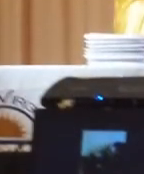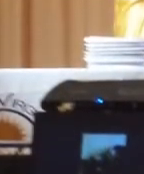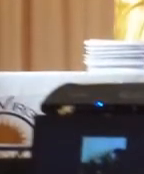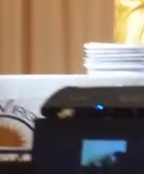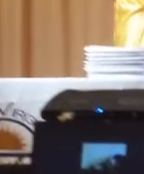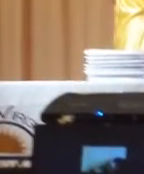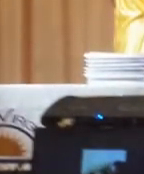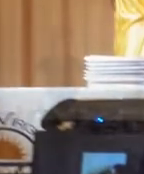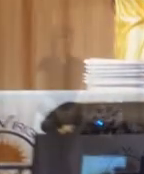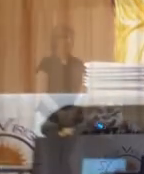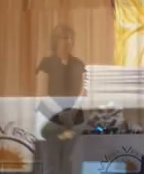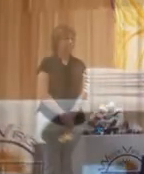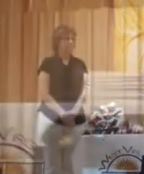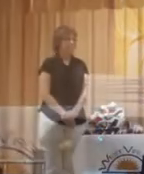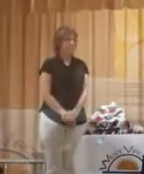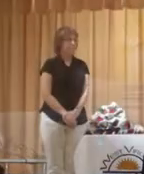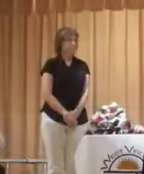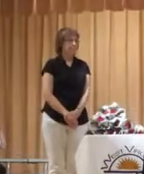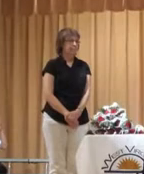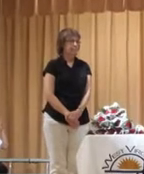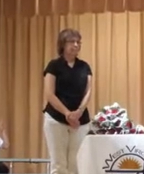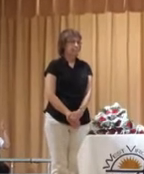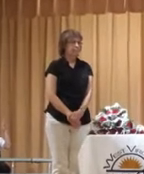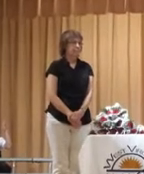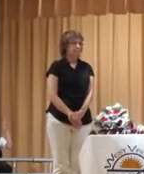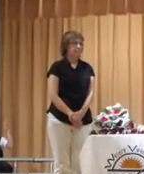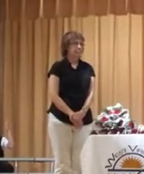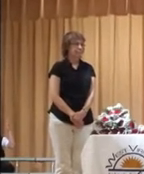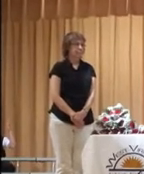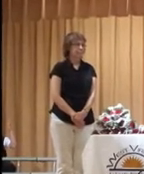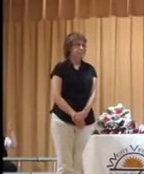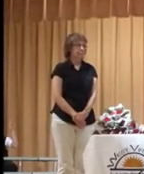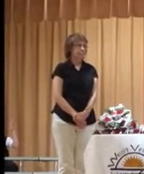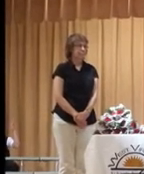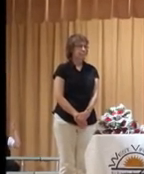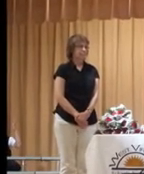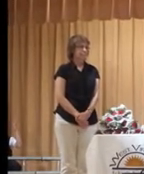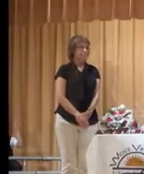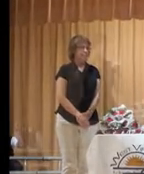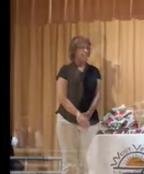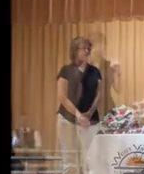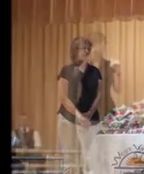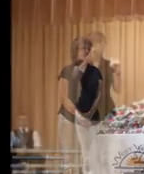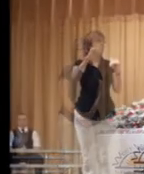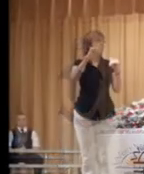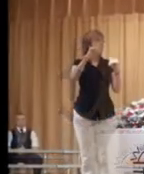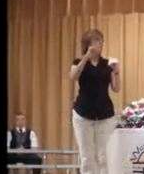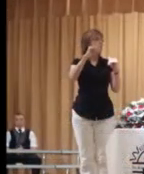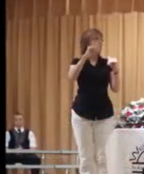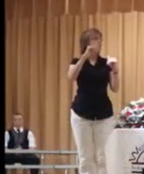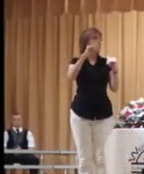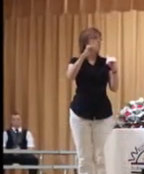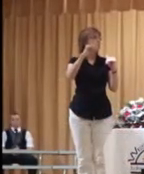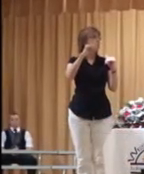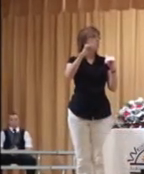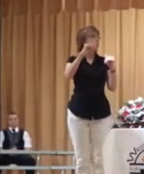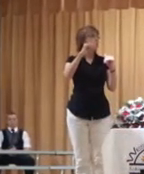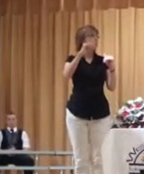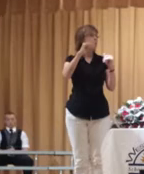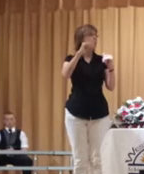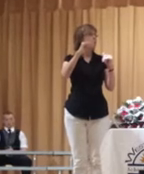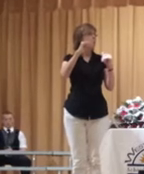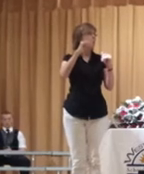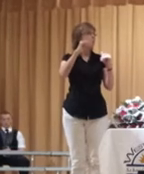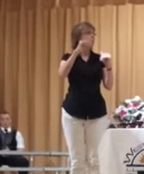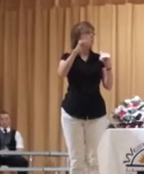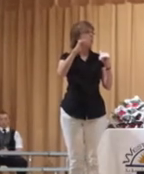Believe That We Can Touch The Sky Whenever You Remember I'll Be There